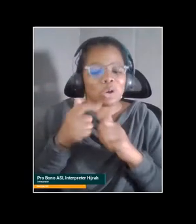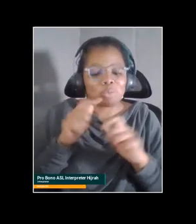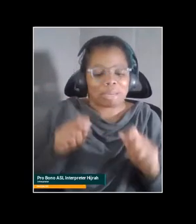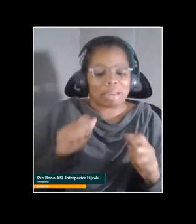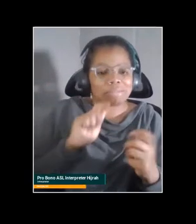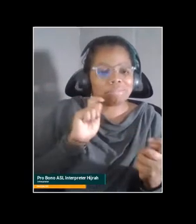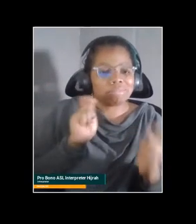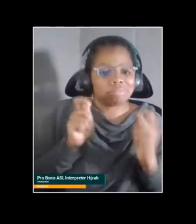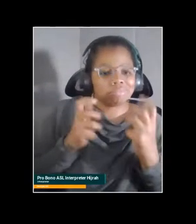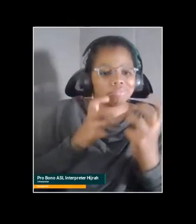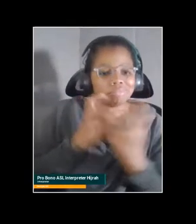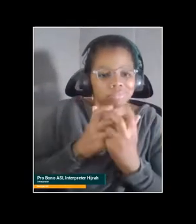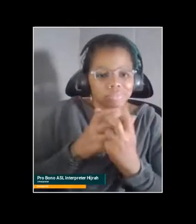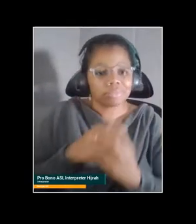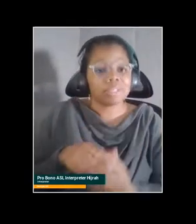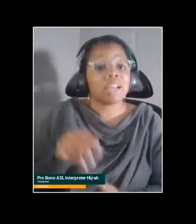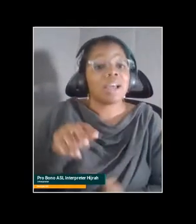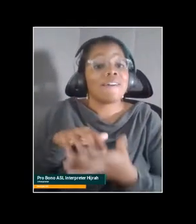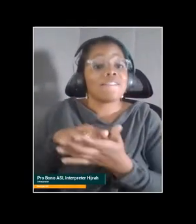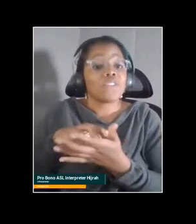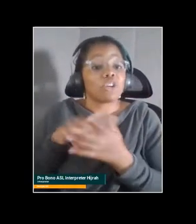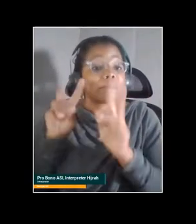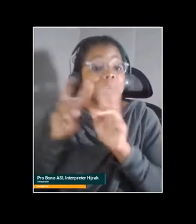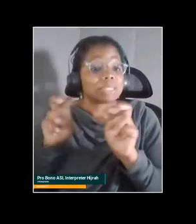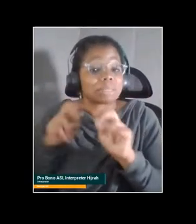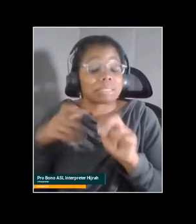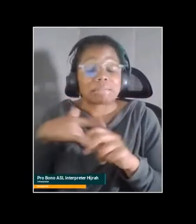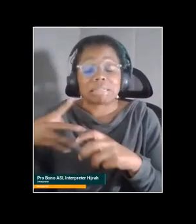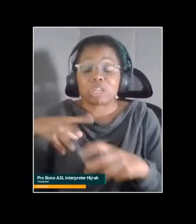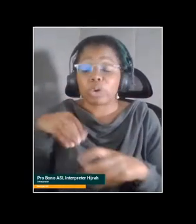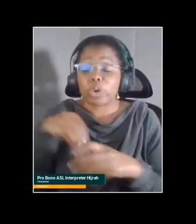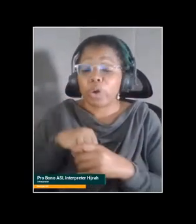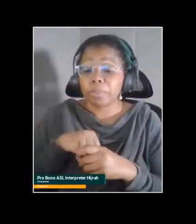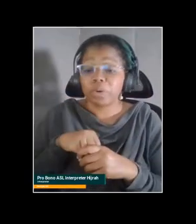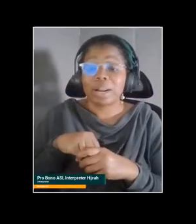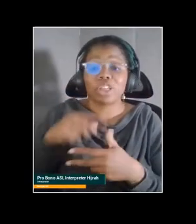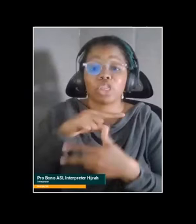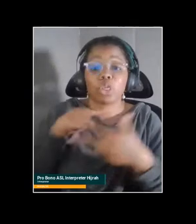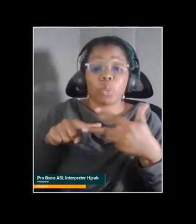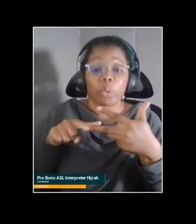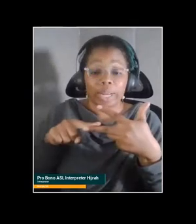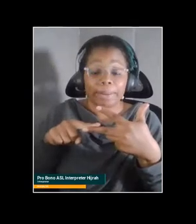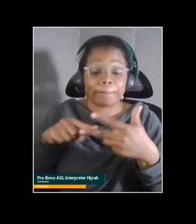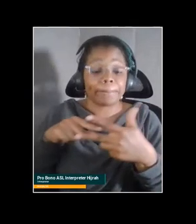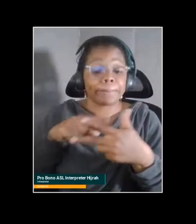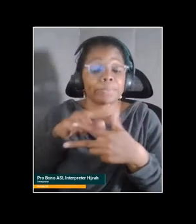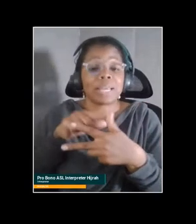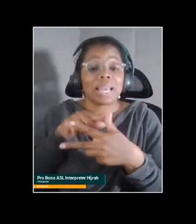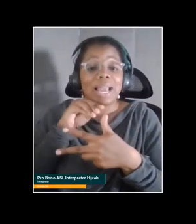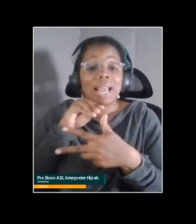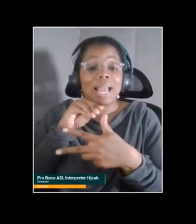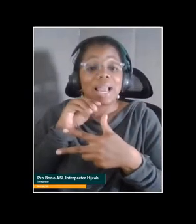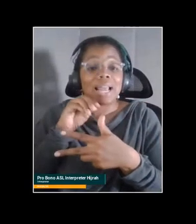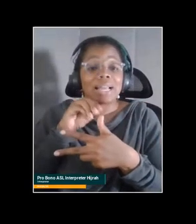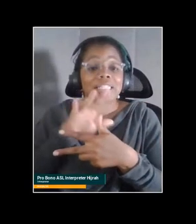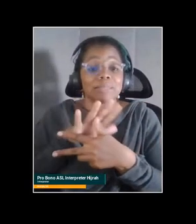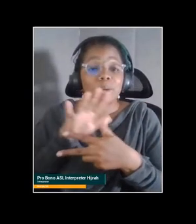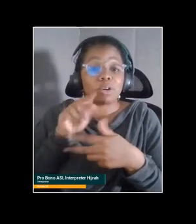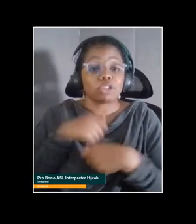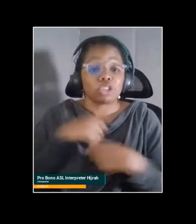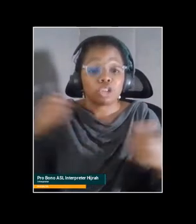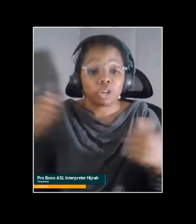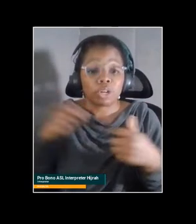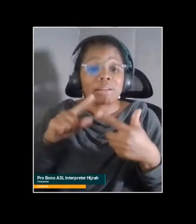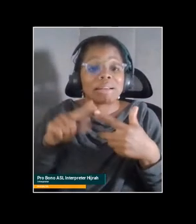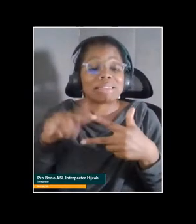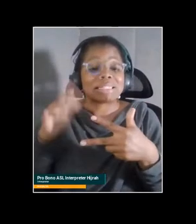So vulnerability assessments typically incorporate three features, which are exposure, sensitivity, and adaptive